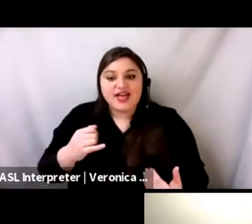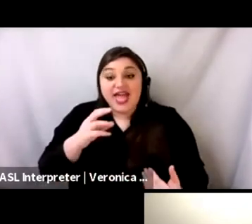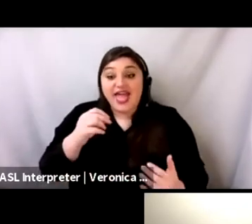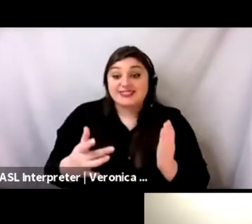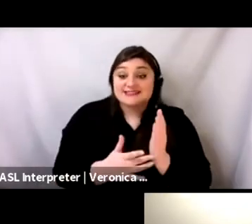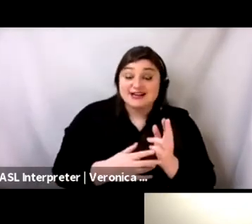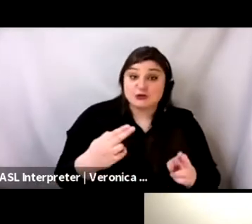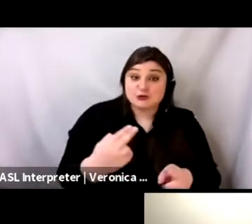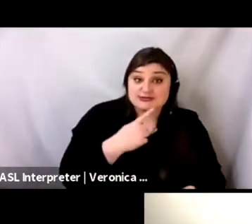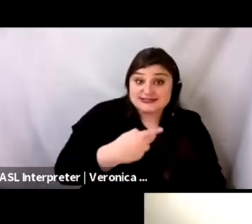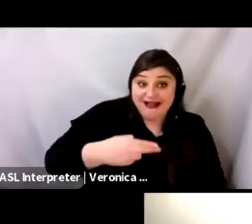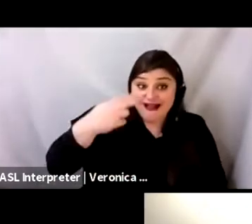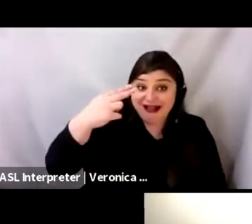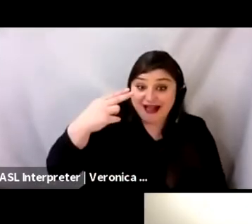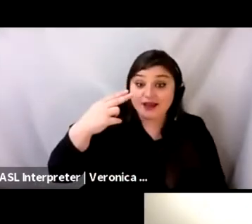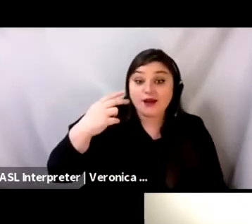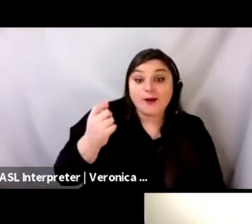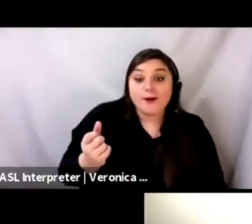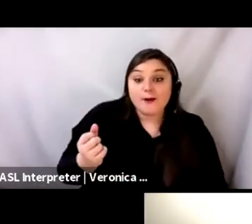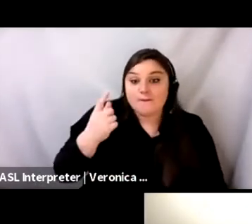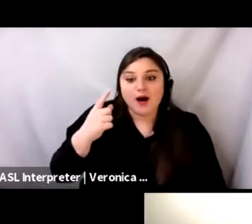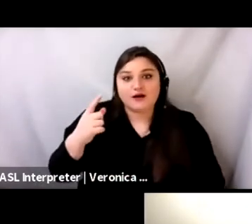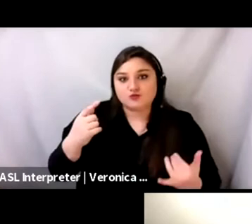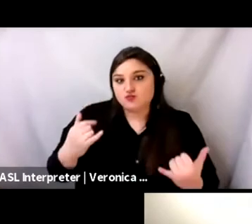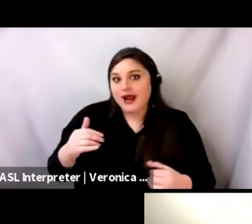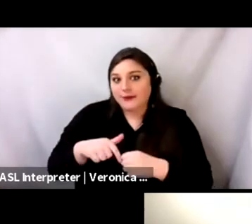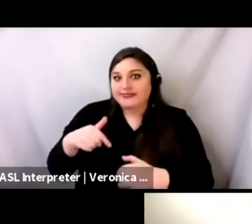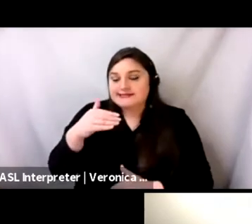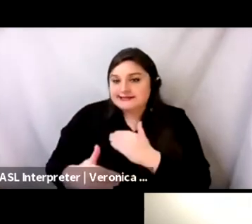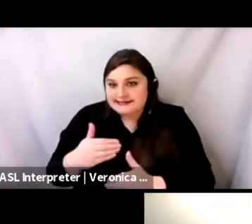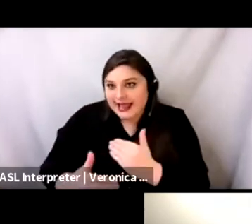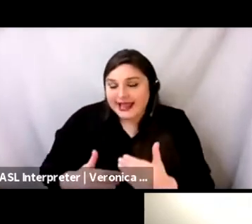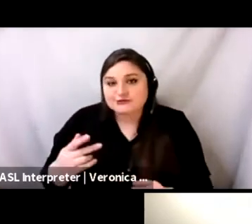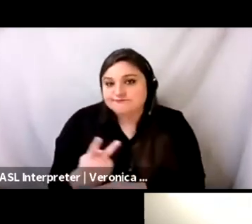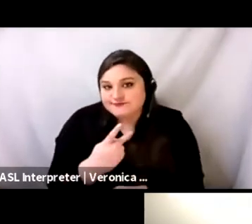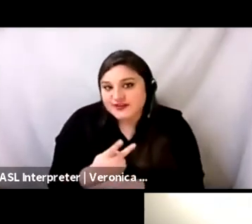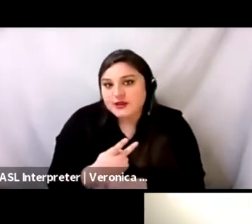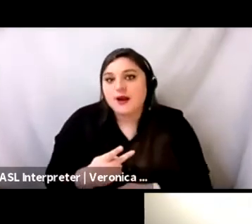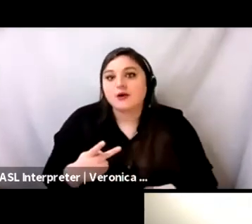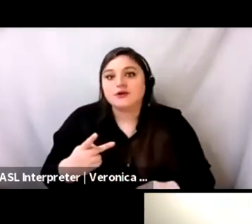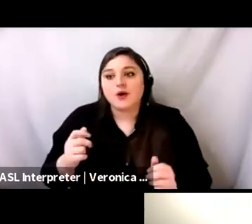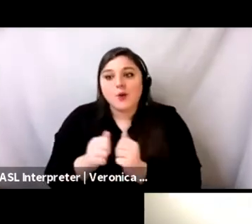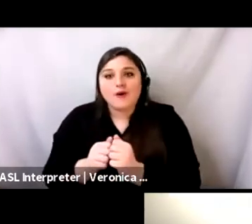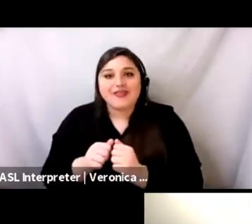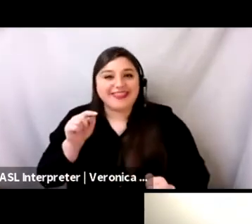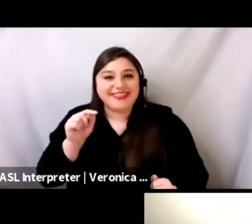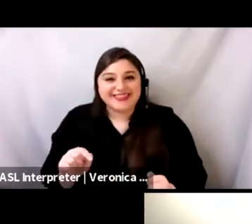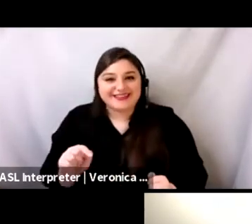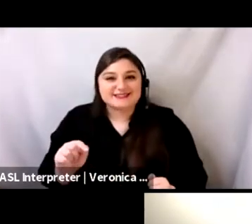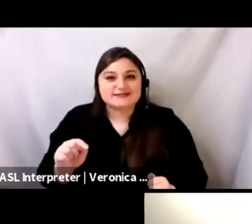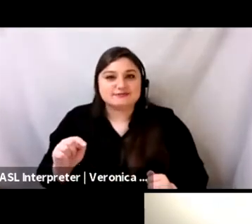proletarianization of beekeepers. And finally, to the replacement by ill-designed cybernetic